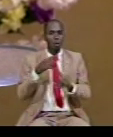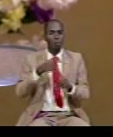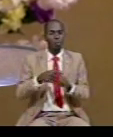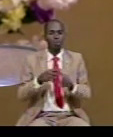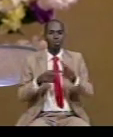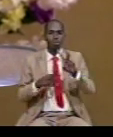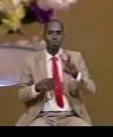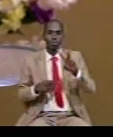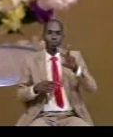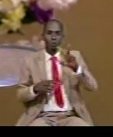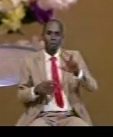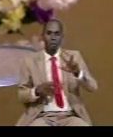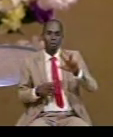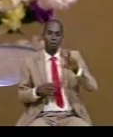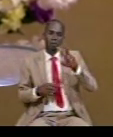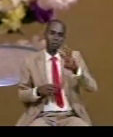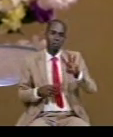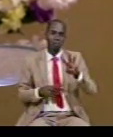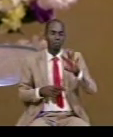+234 915 444 9263. Again,